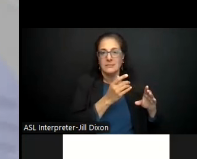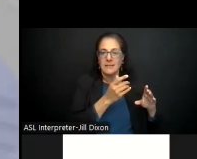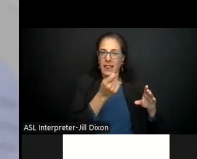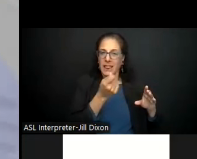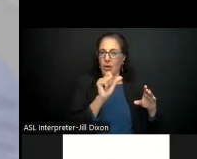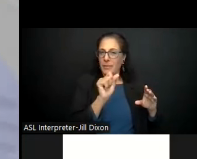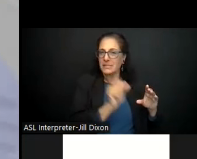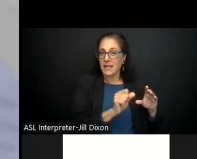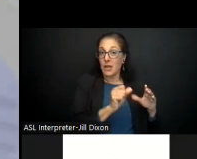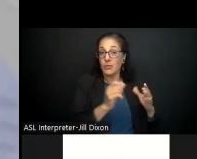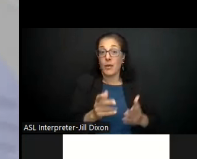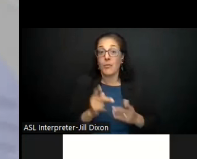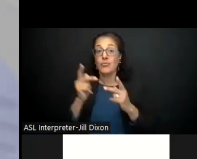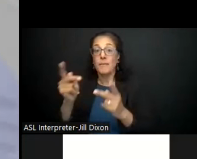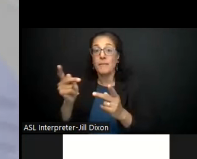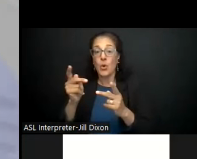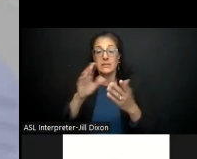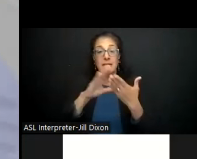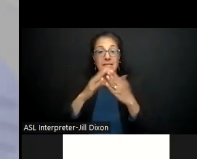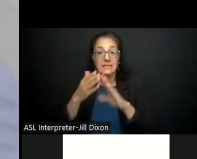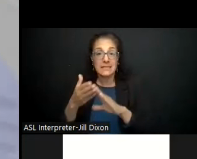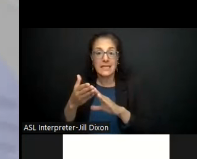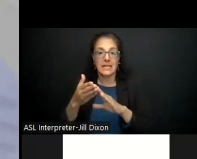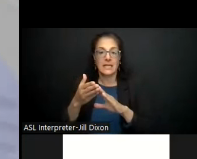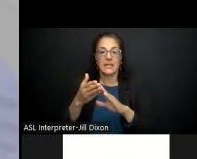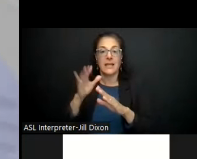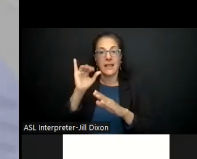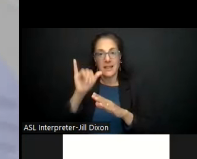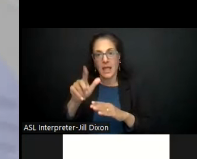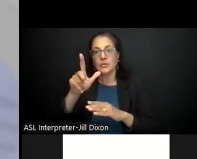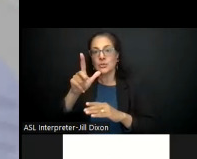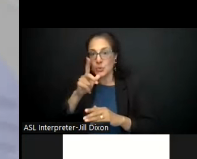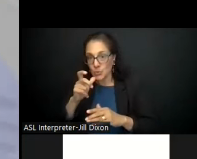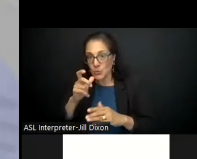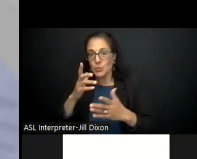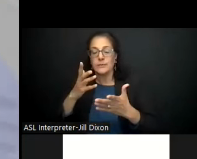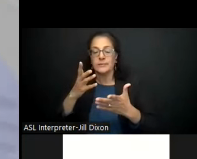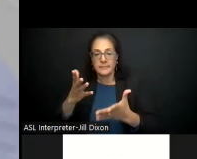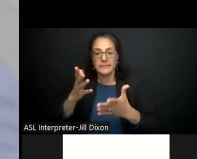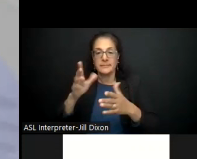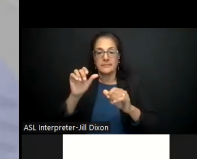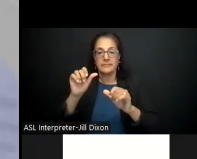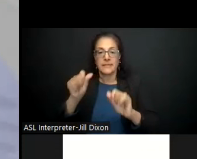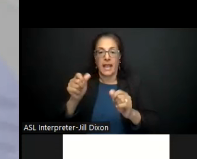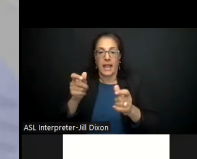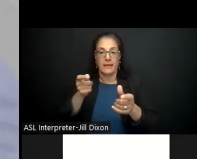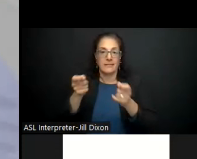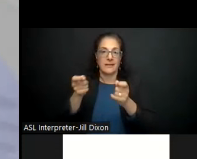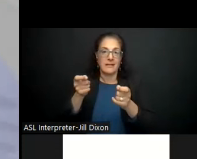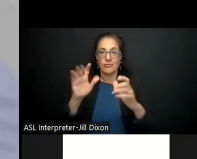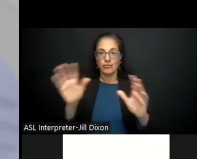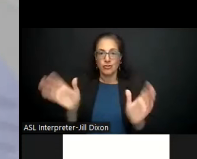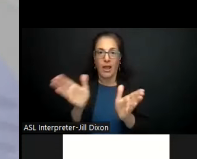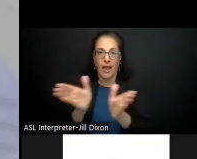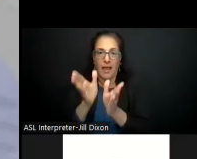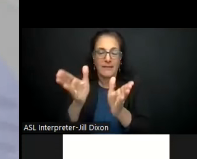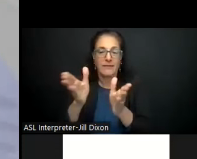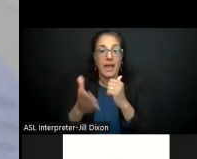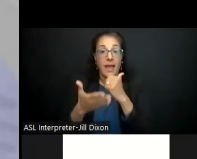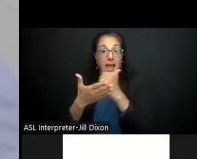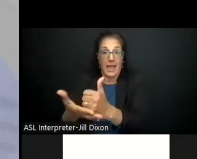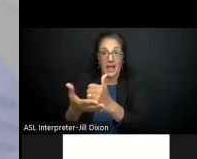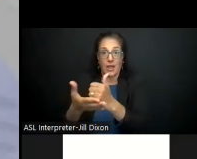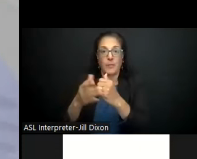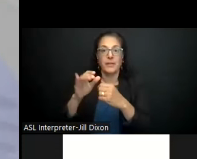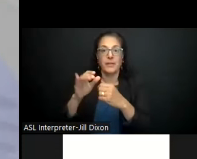would propose the city be the arbiter and the main driver of helping those